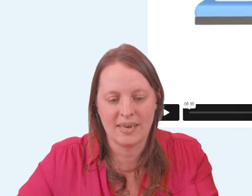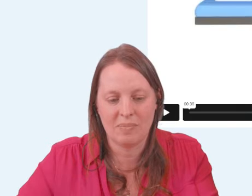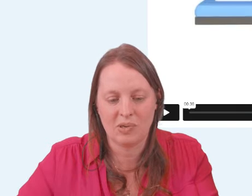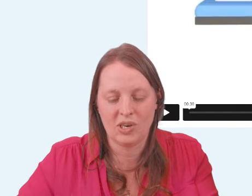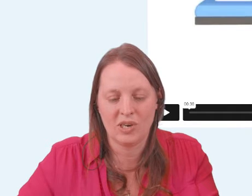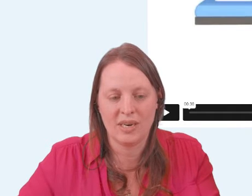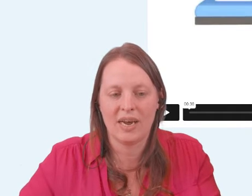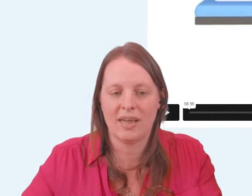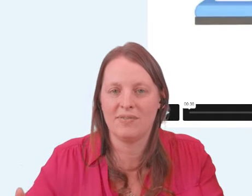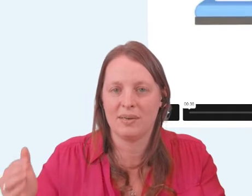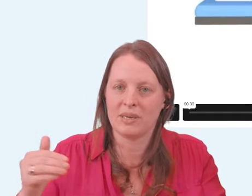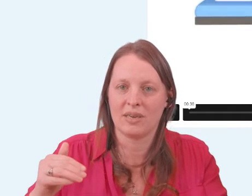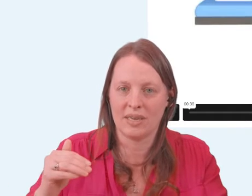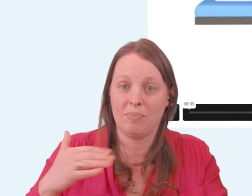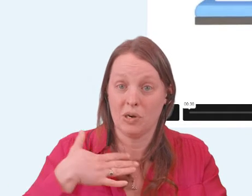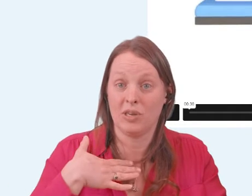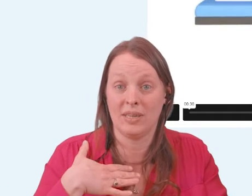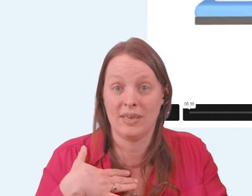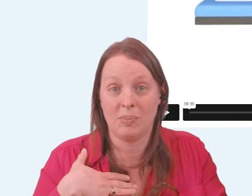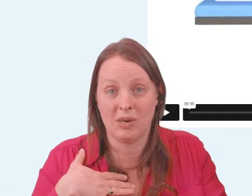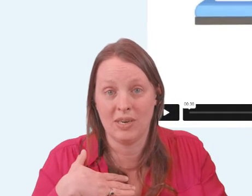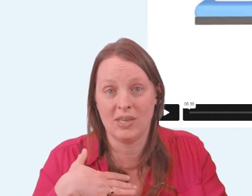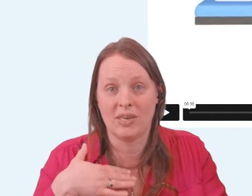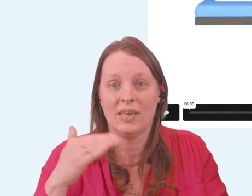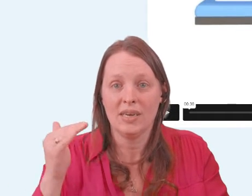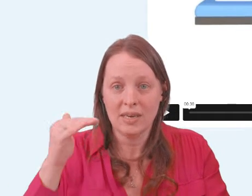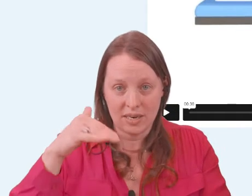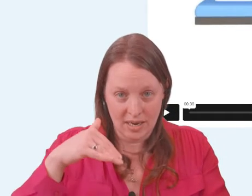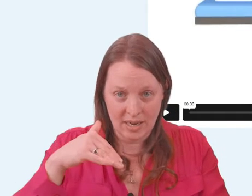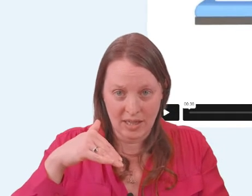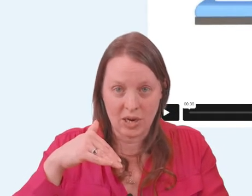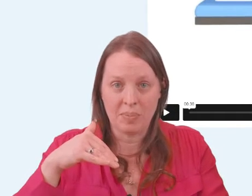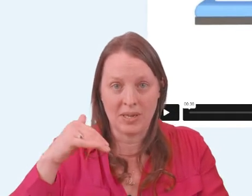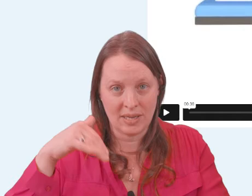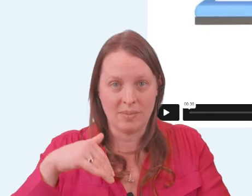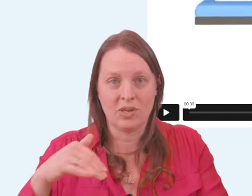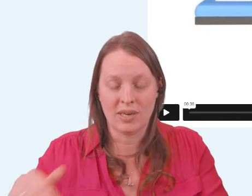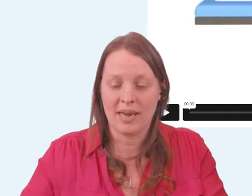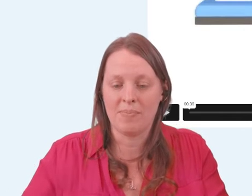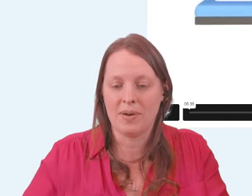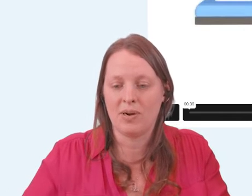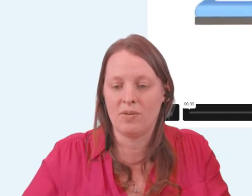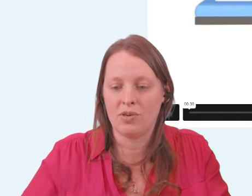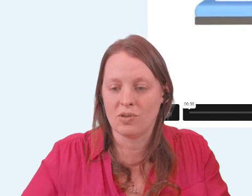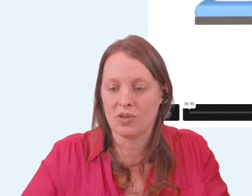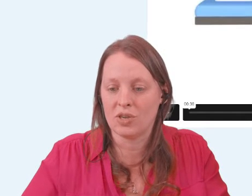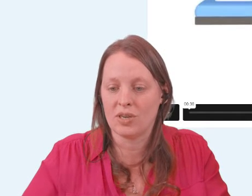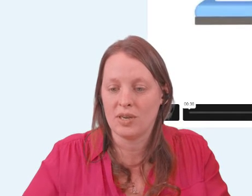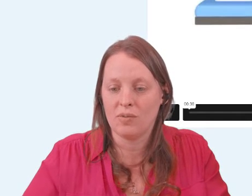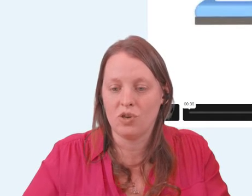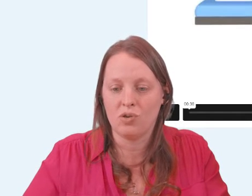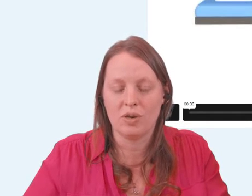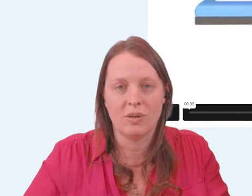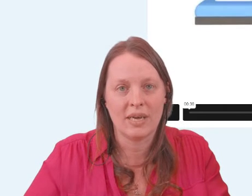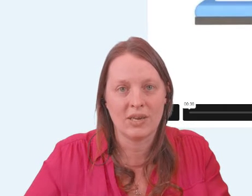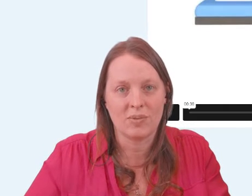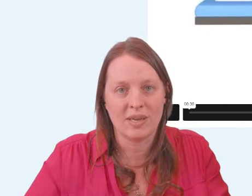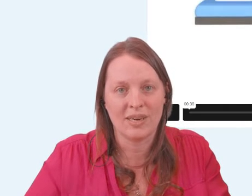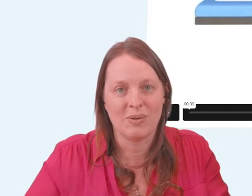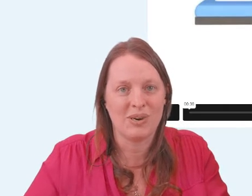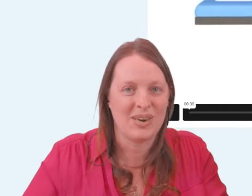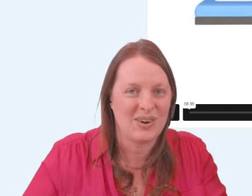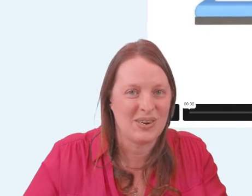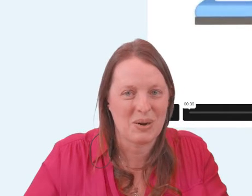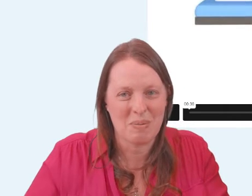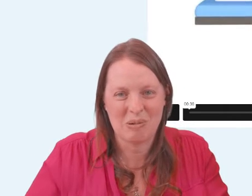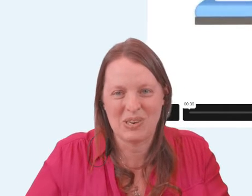think posterior canal, I've similarly personally experienced tucking a little bit seems to have better results. Would you agree with that as well? I